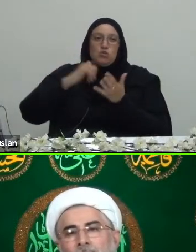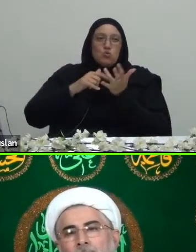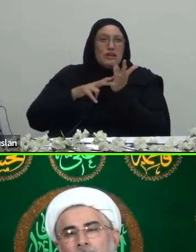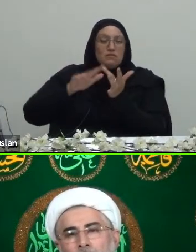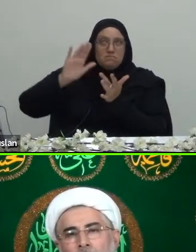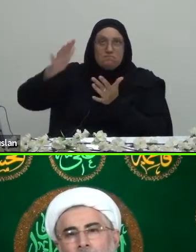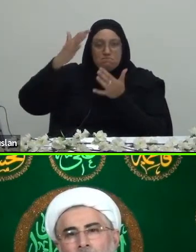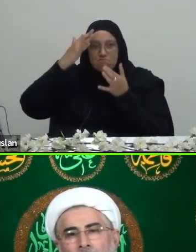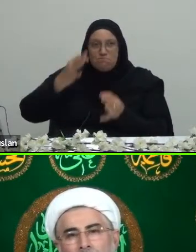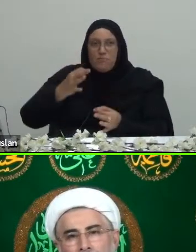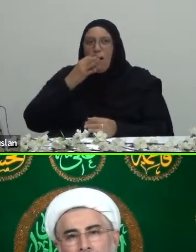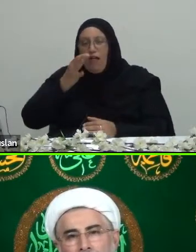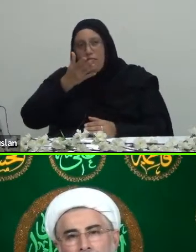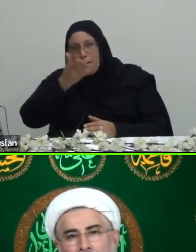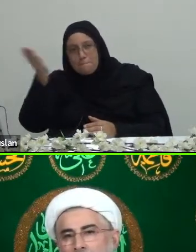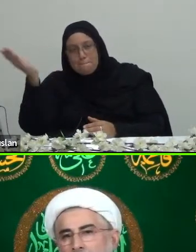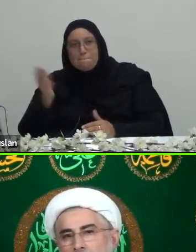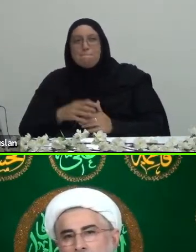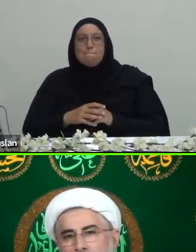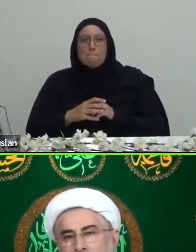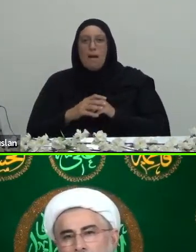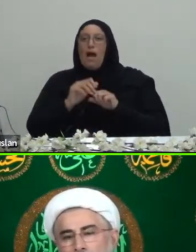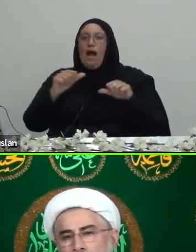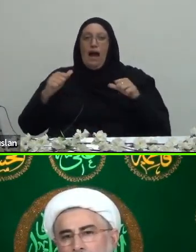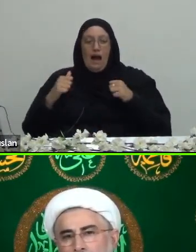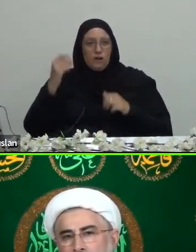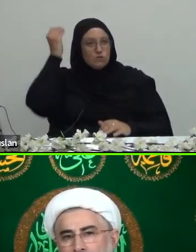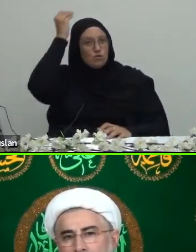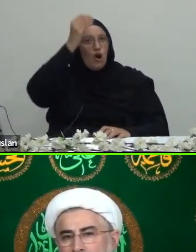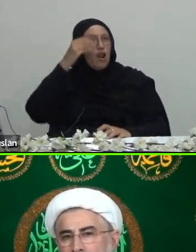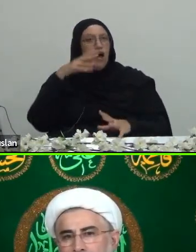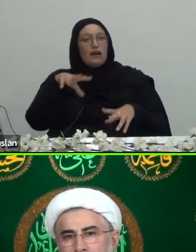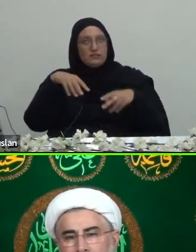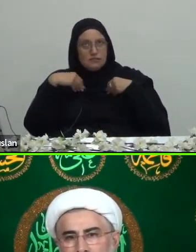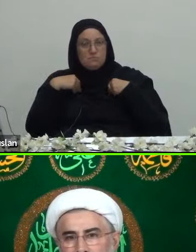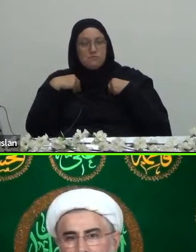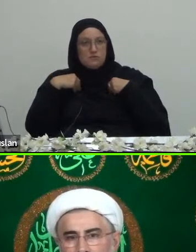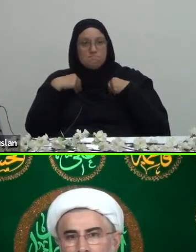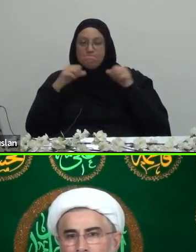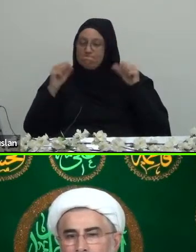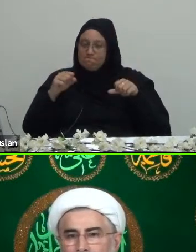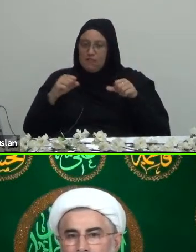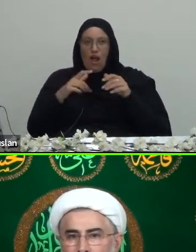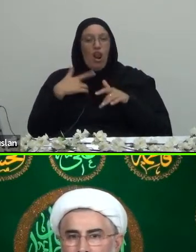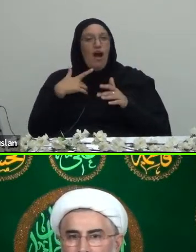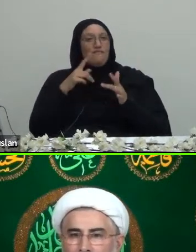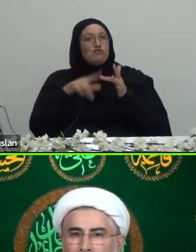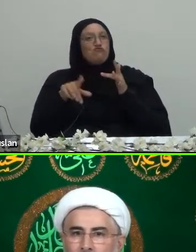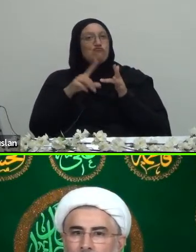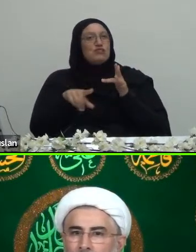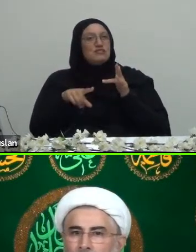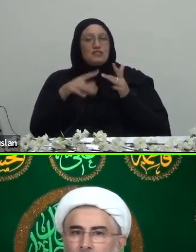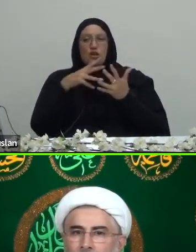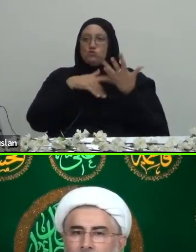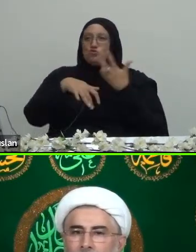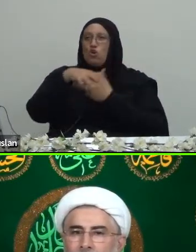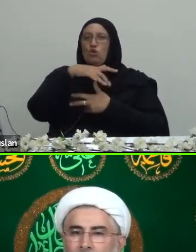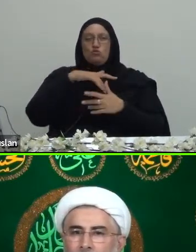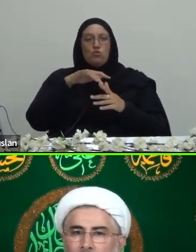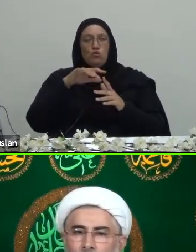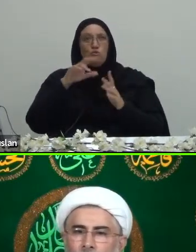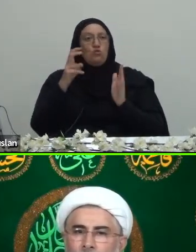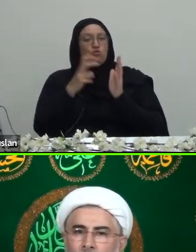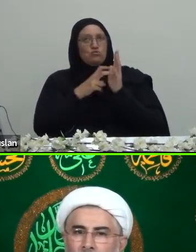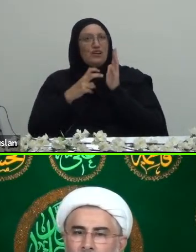these, our fuqaha accept that this is a social contract that like common people and intelligent people,